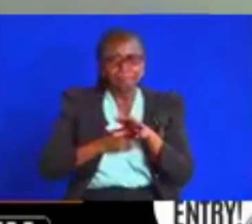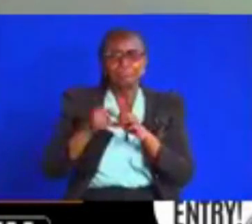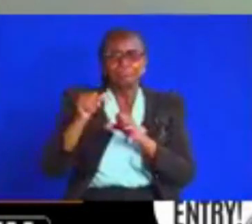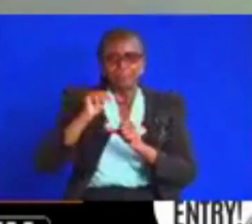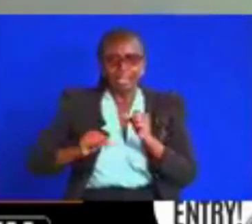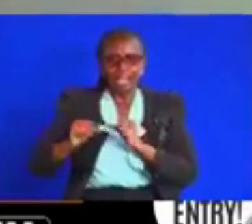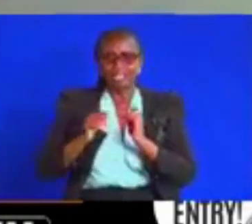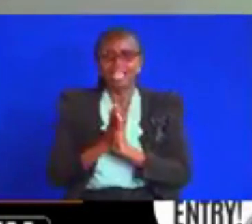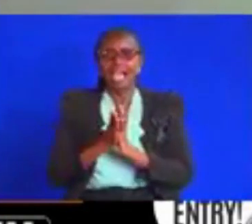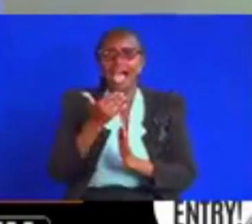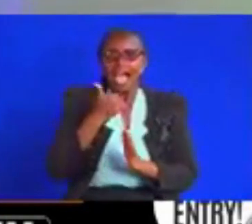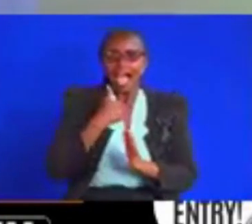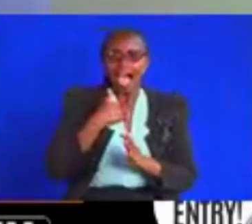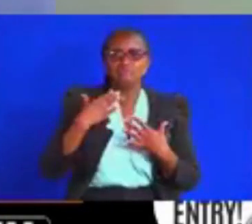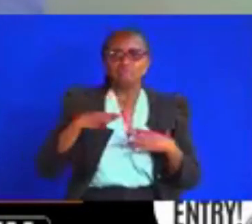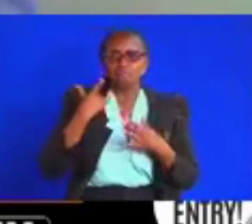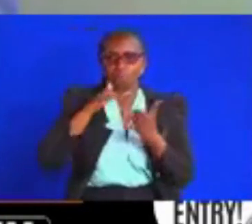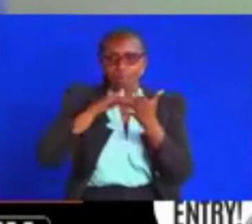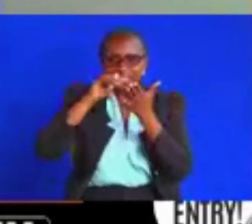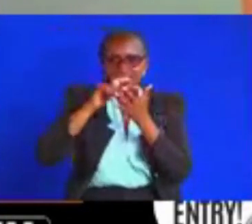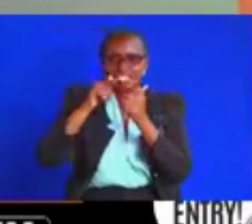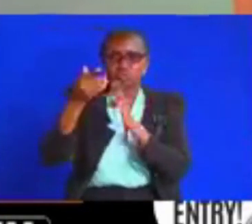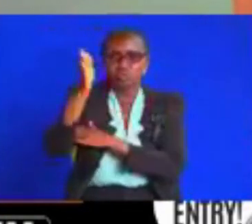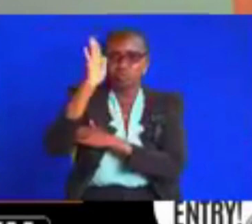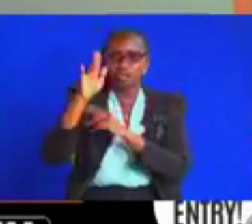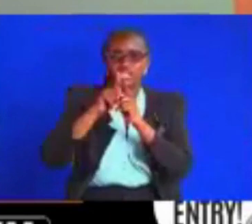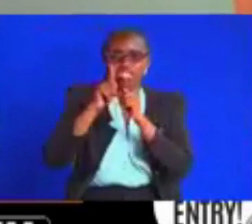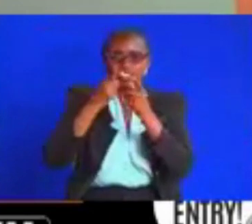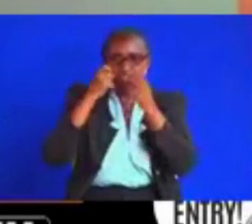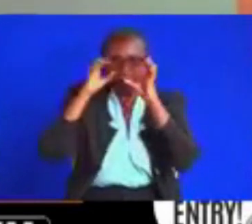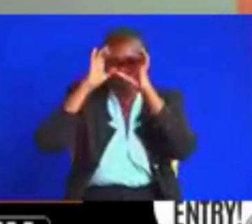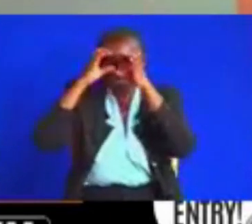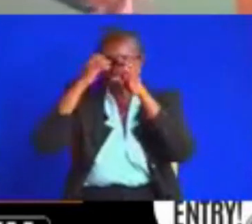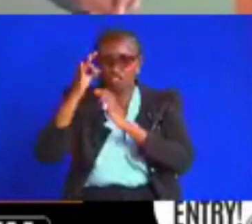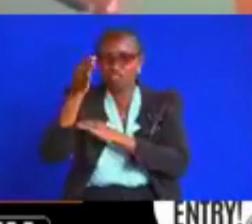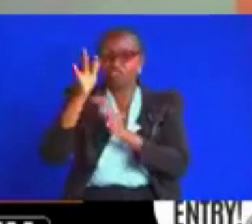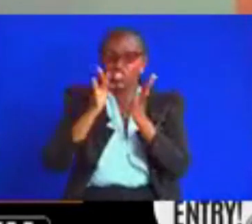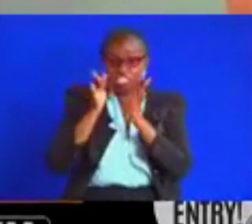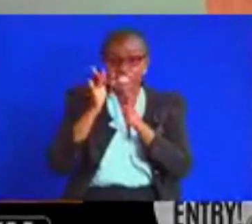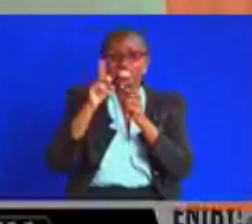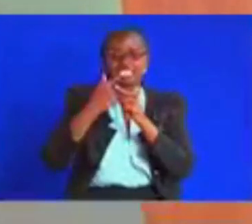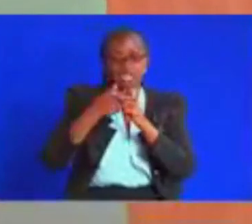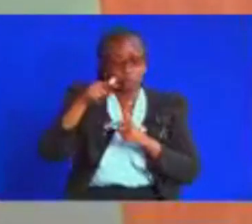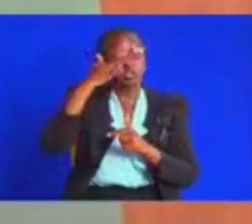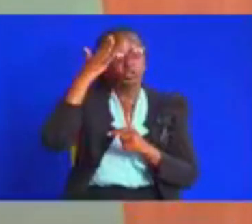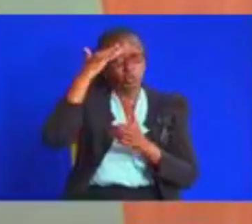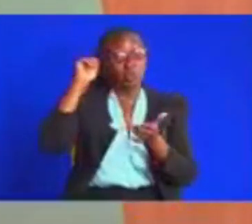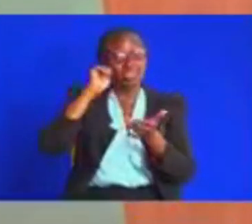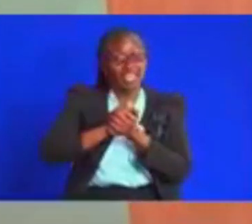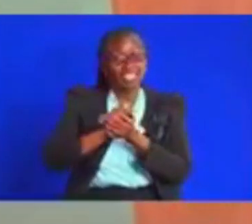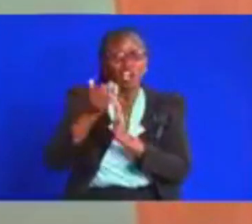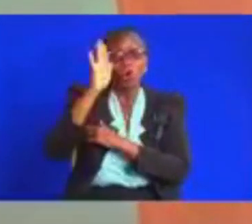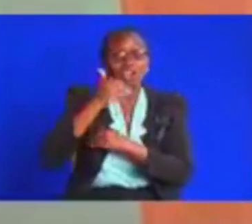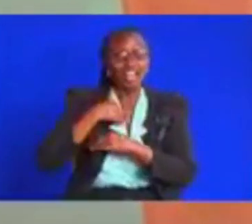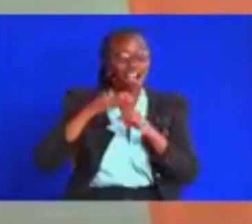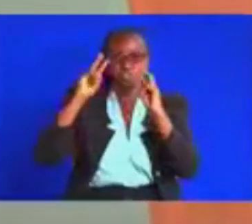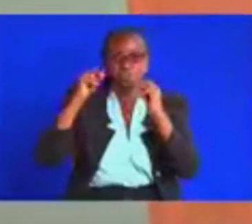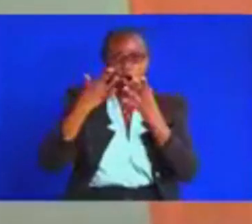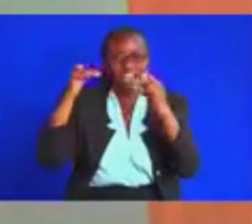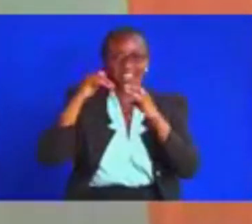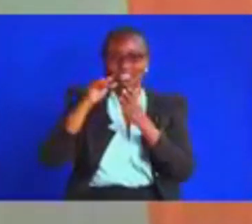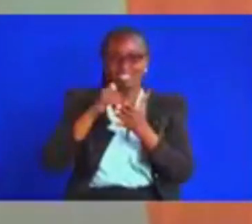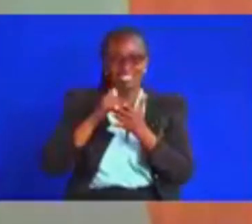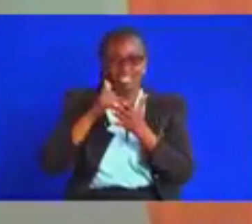many that they credited to God, that from the lens of Jesus, we now know that God had no hand in it. Because